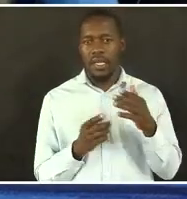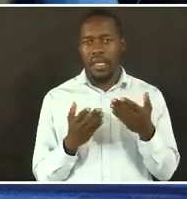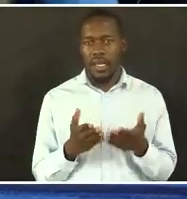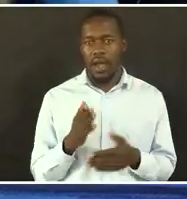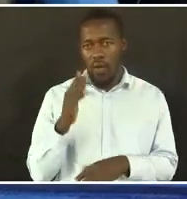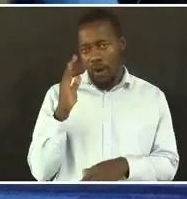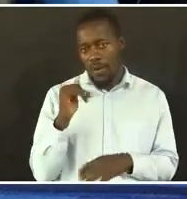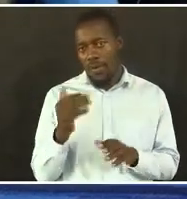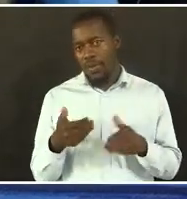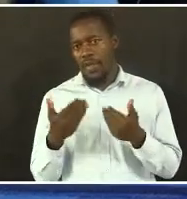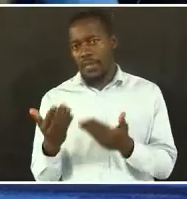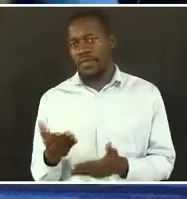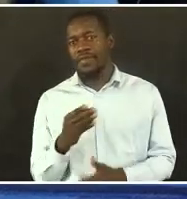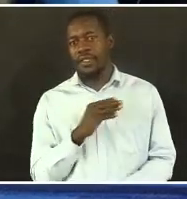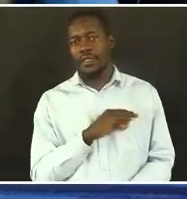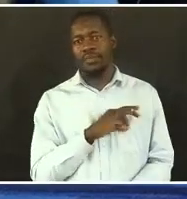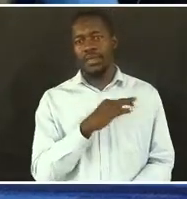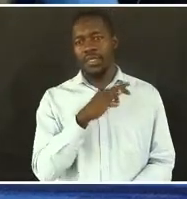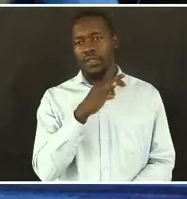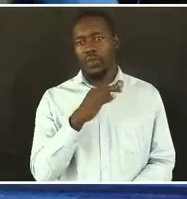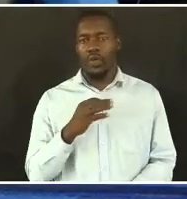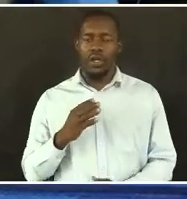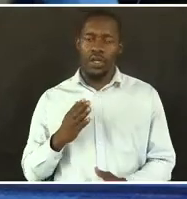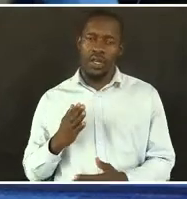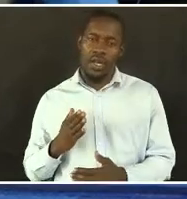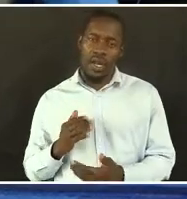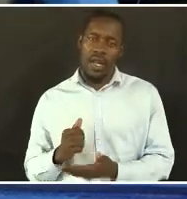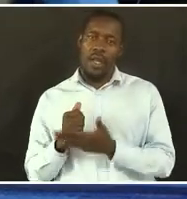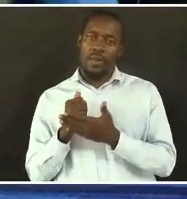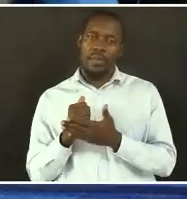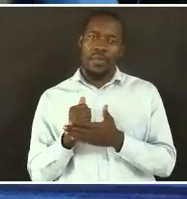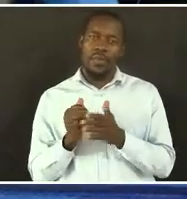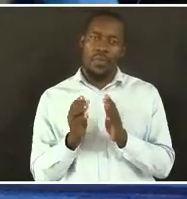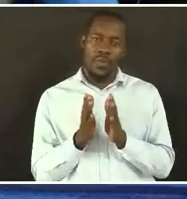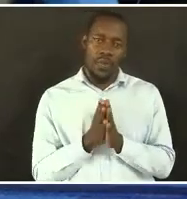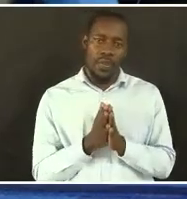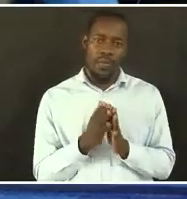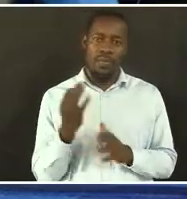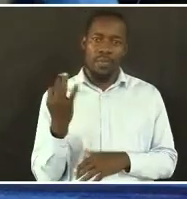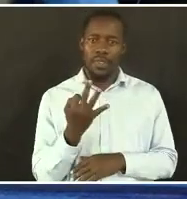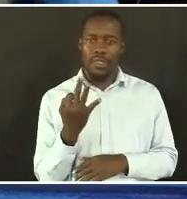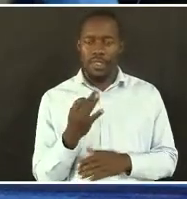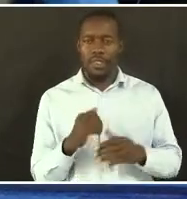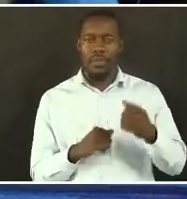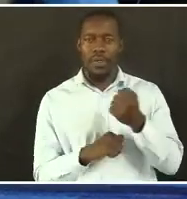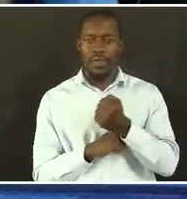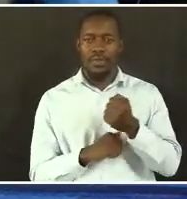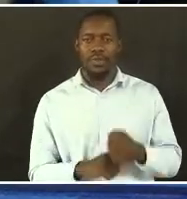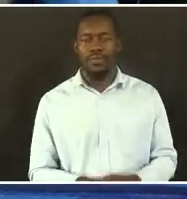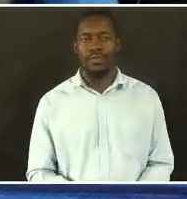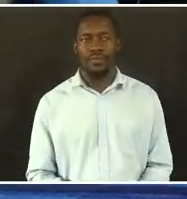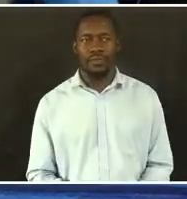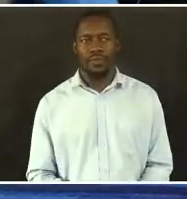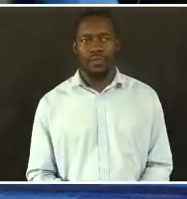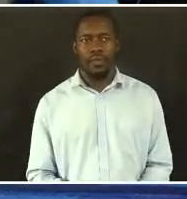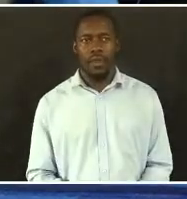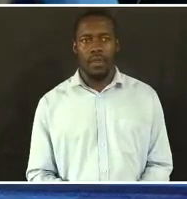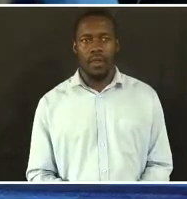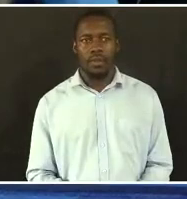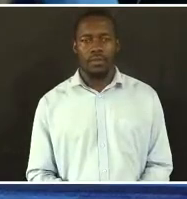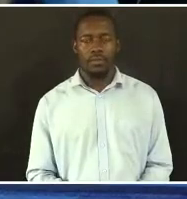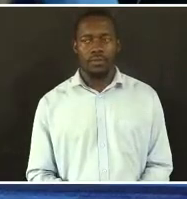and pastoral support. And when we look at the Christ method,